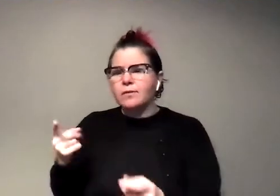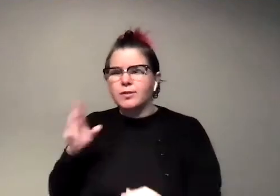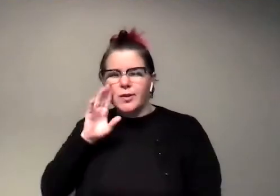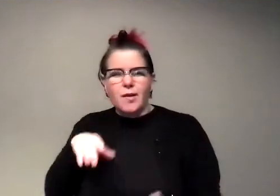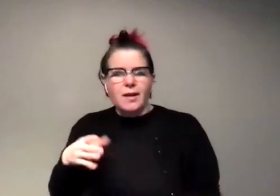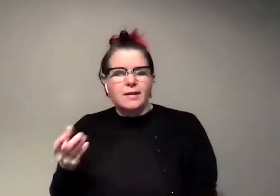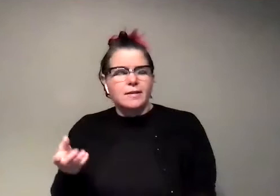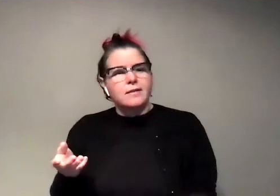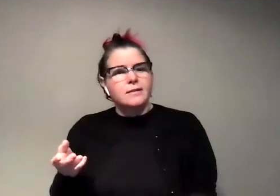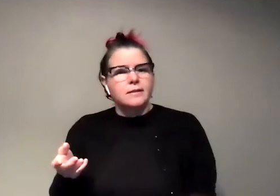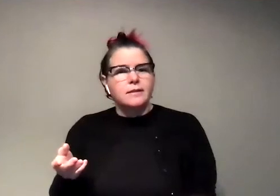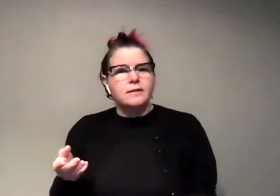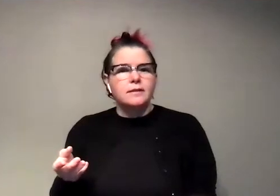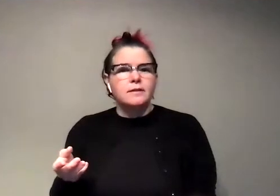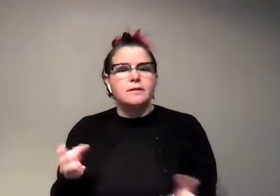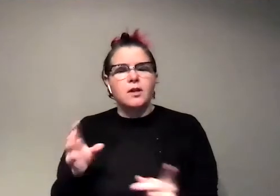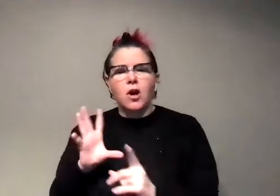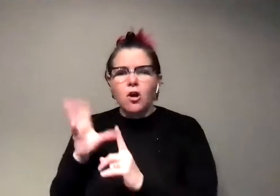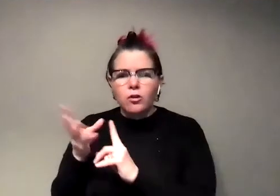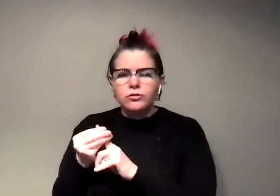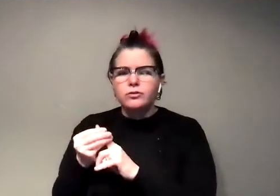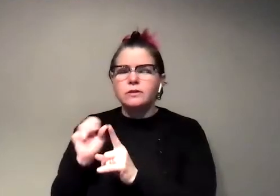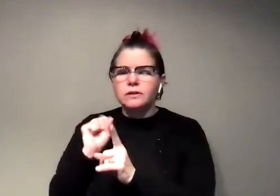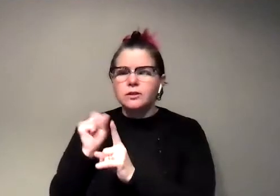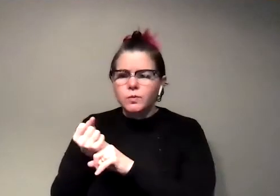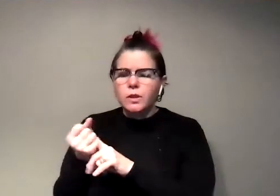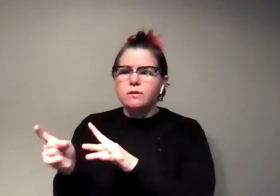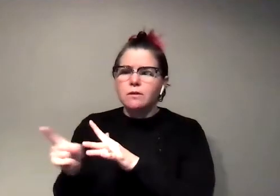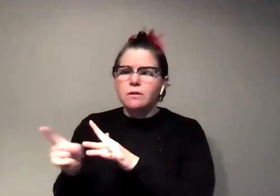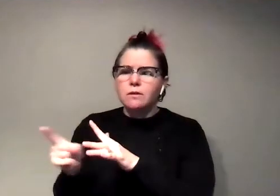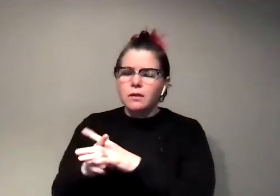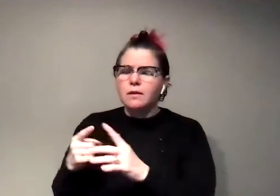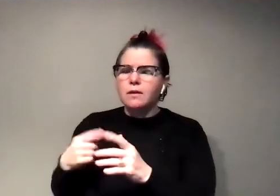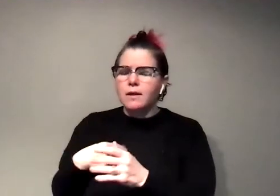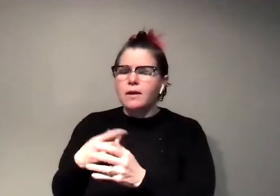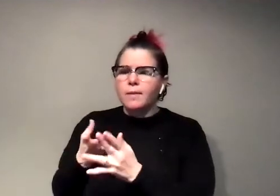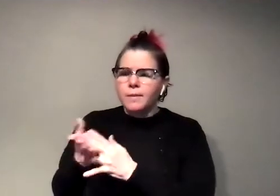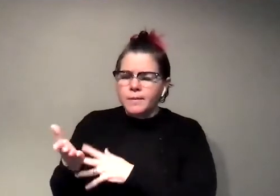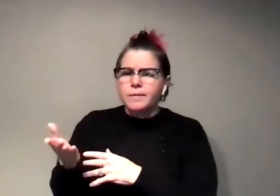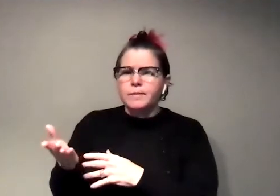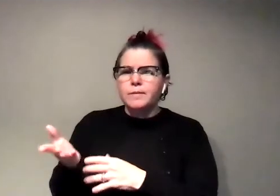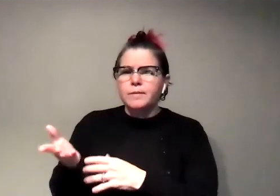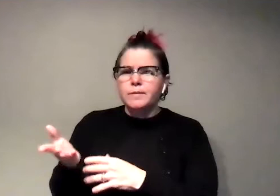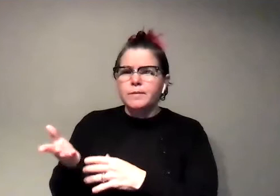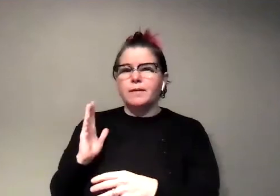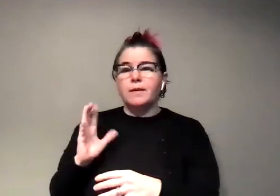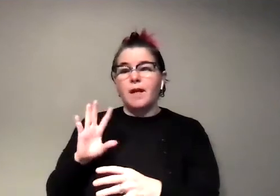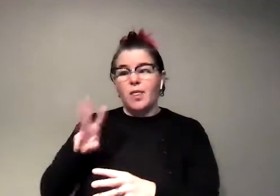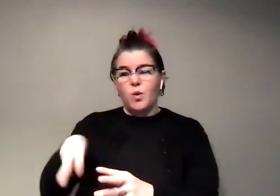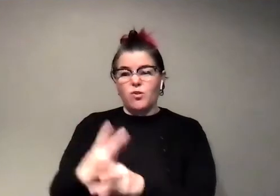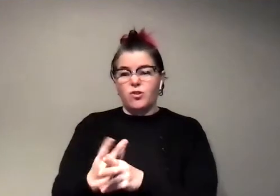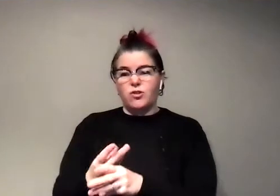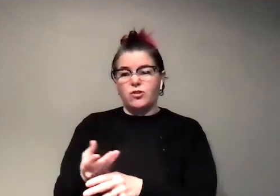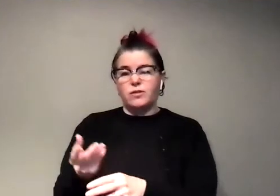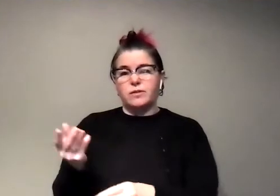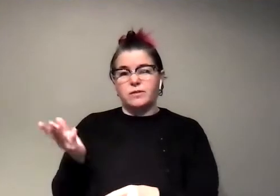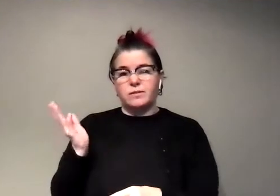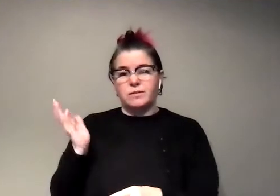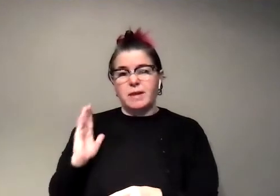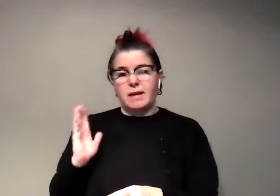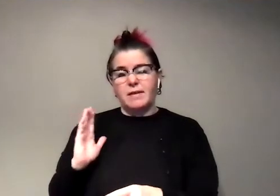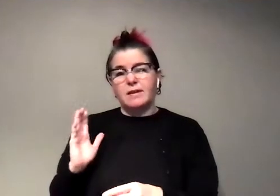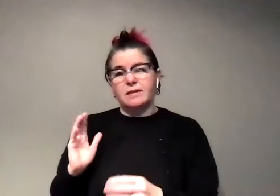the cultural situations that like I was going through at that time, and that the world was